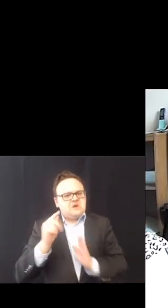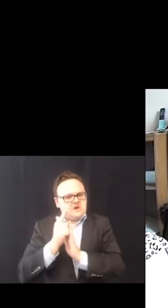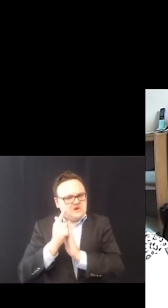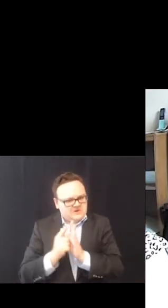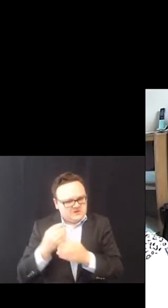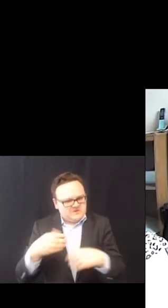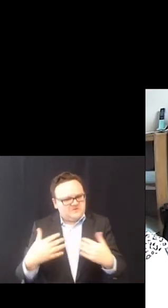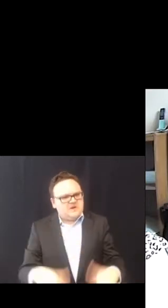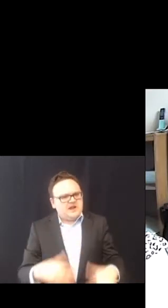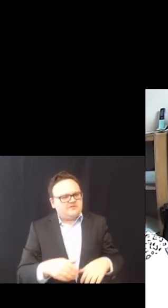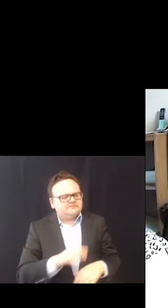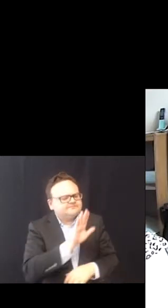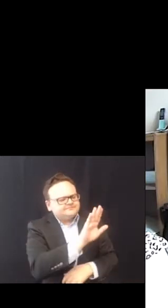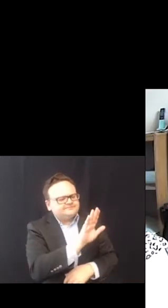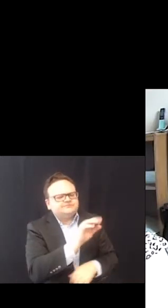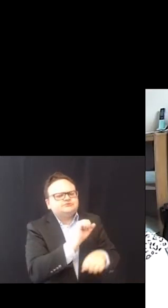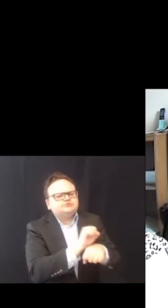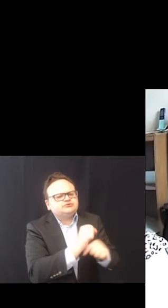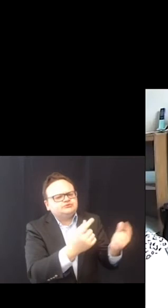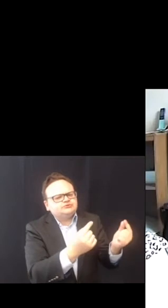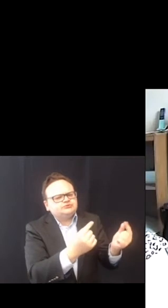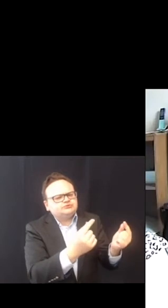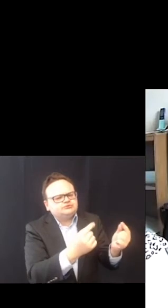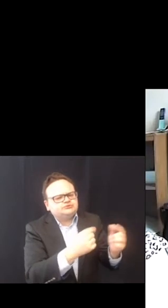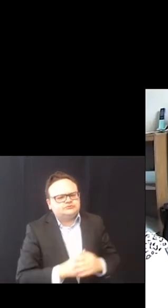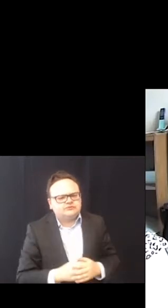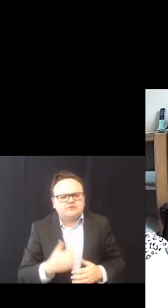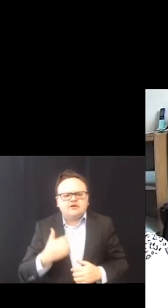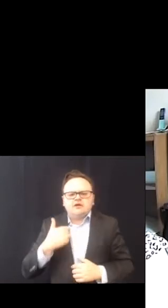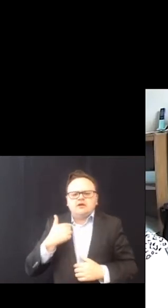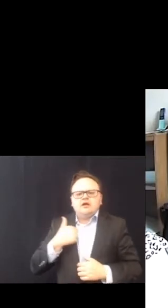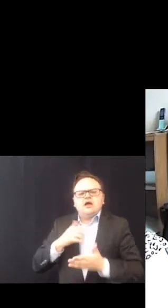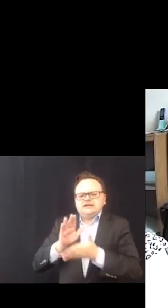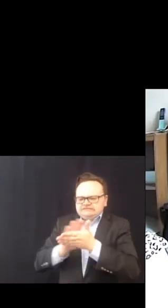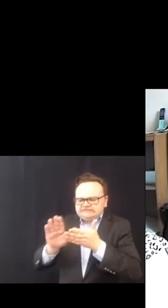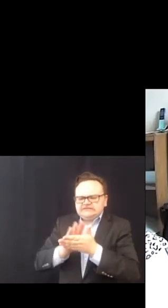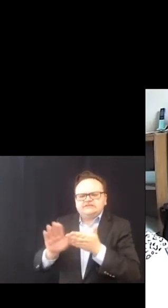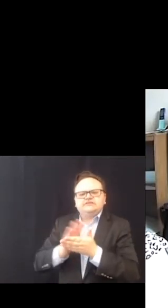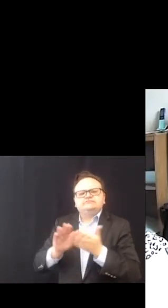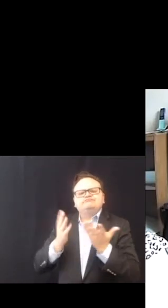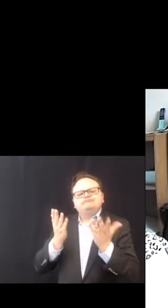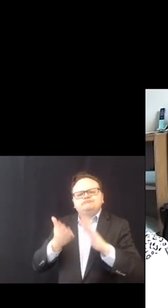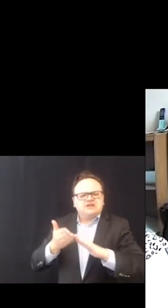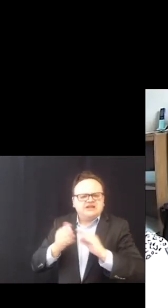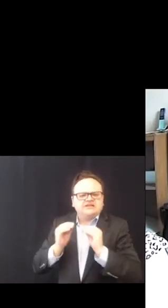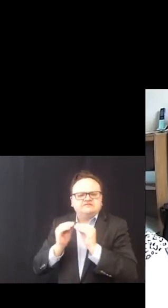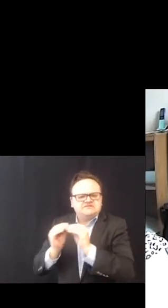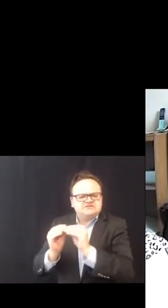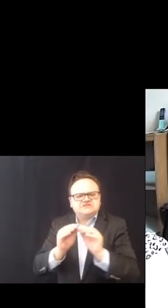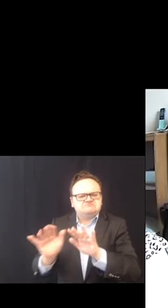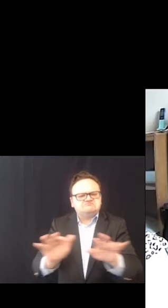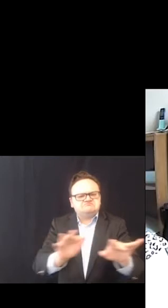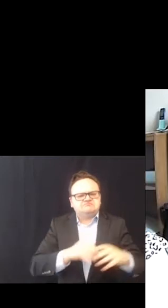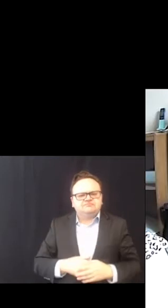What is your job there? Custodial and maintenance work. Okay, custodial and maintenance.